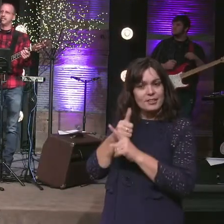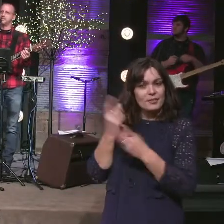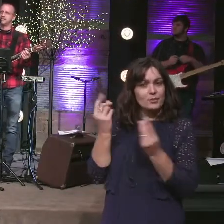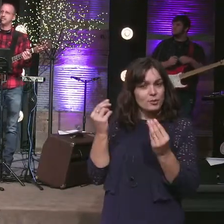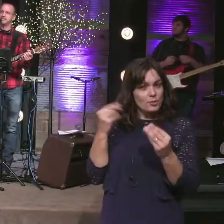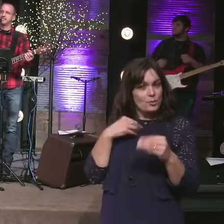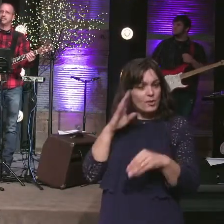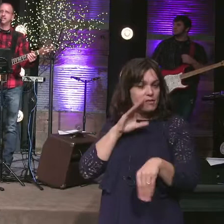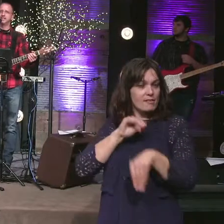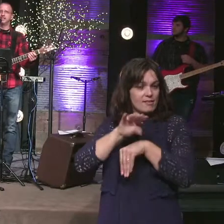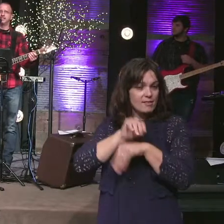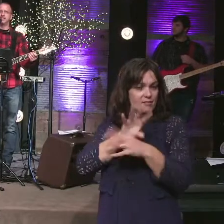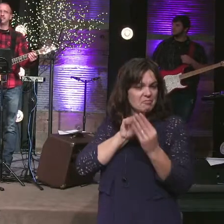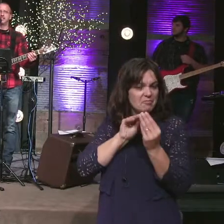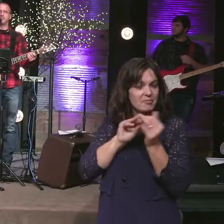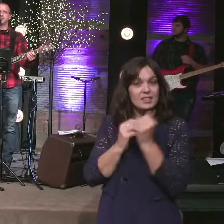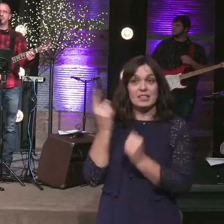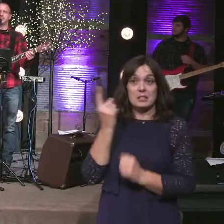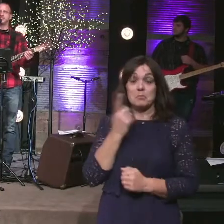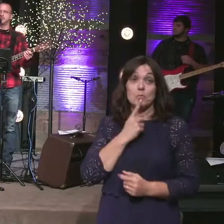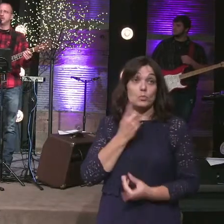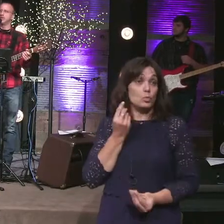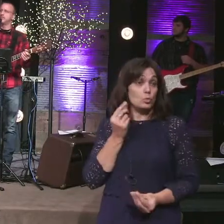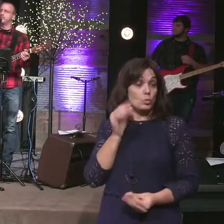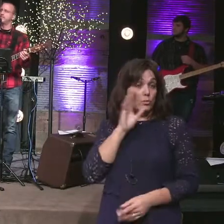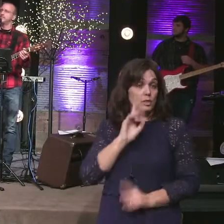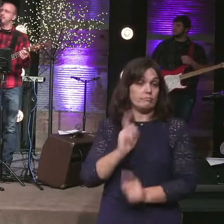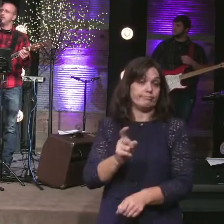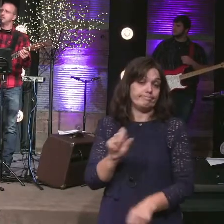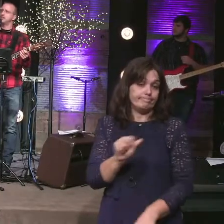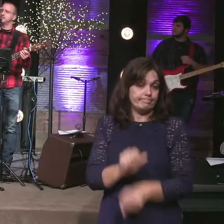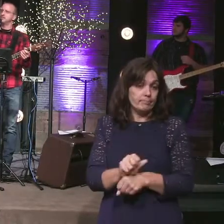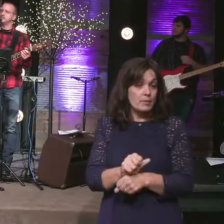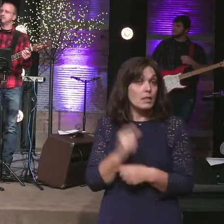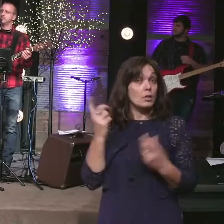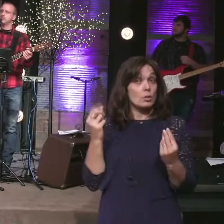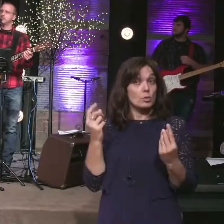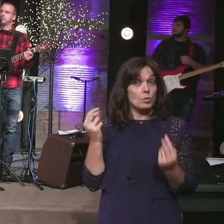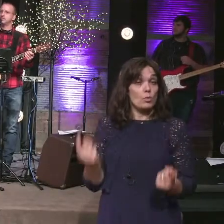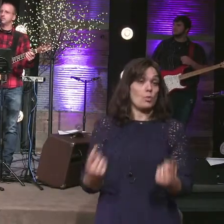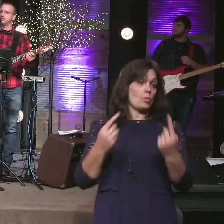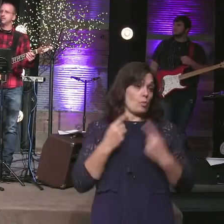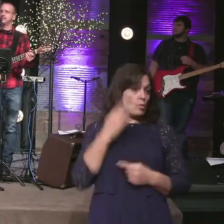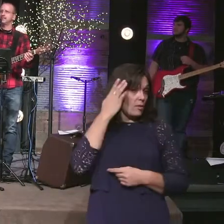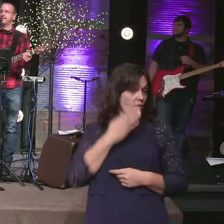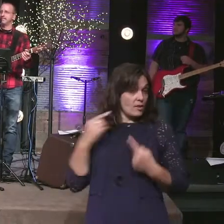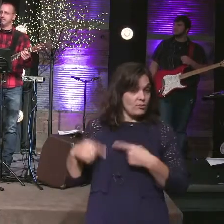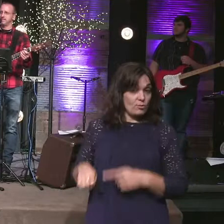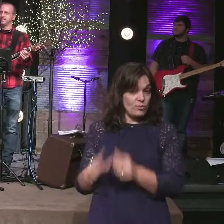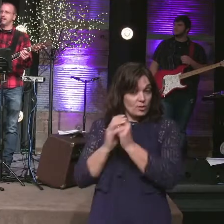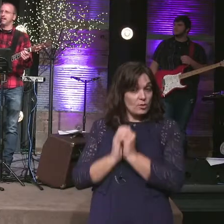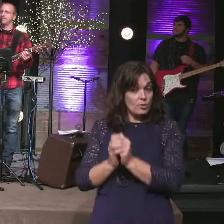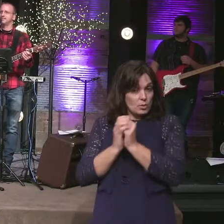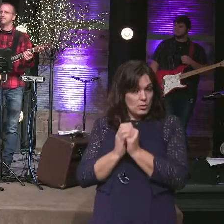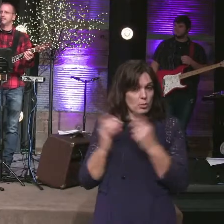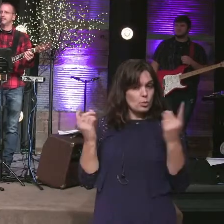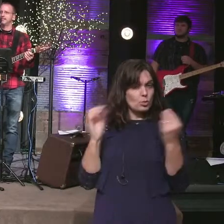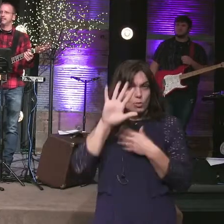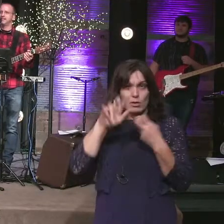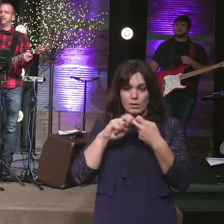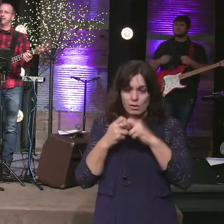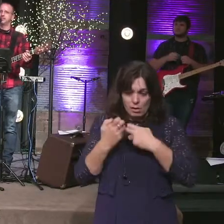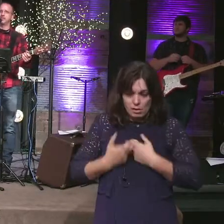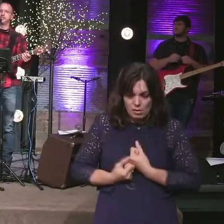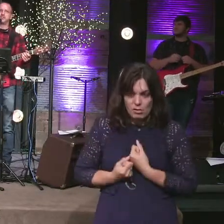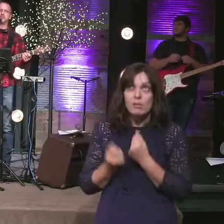assignment. And that assignment was to go up front to the altars during worship and give it to God. And